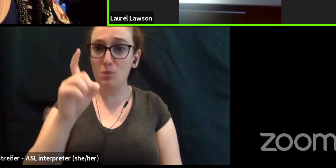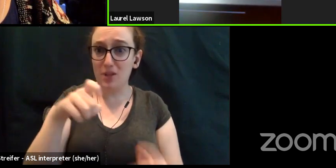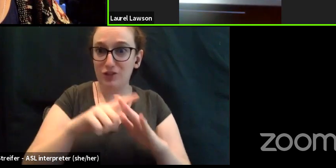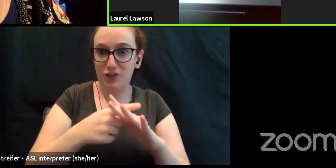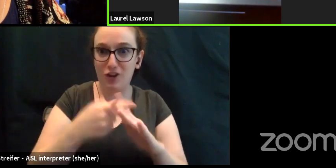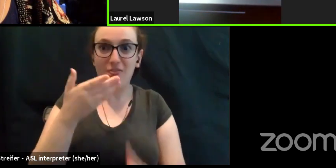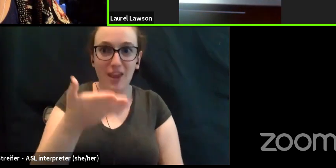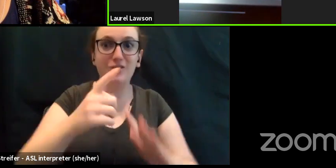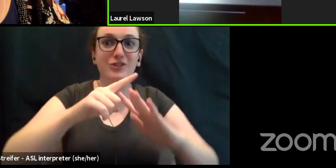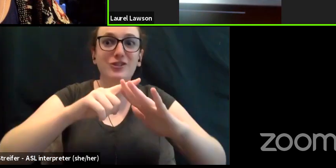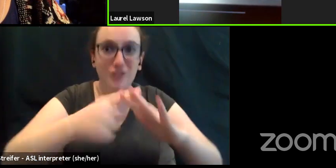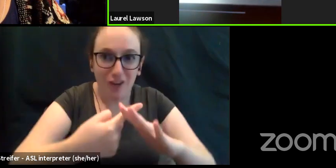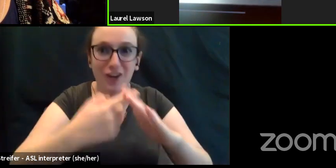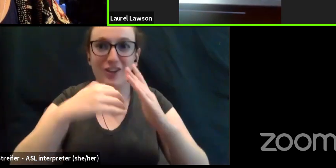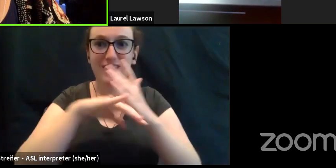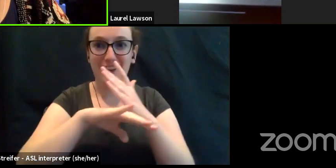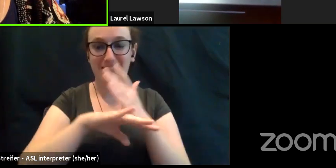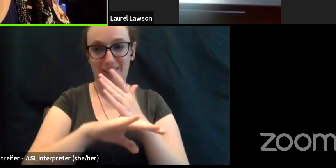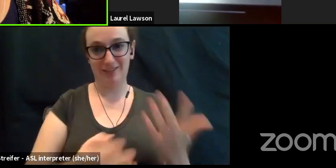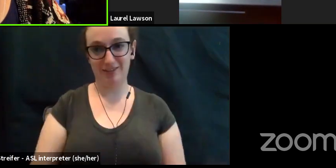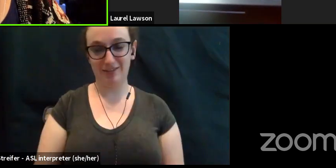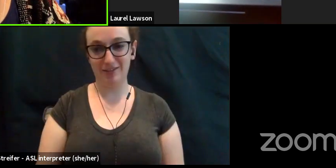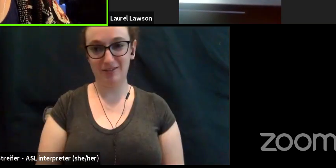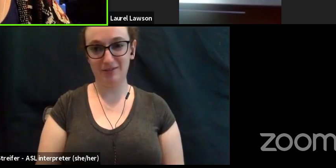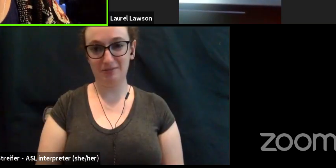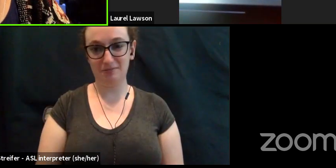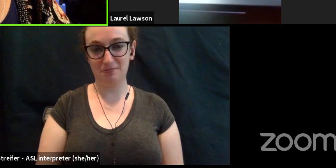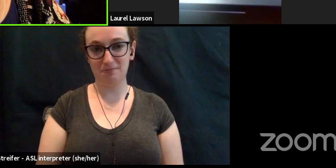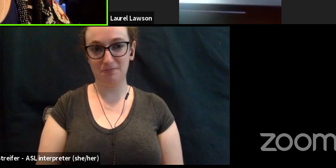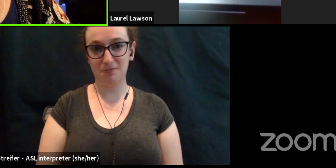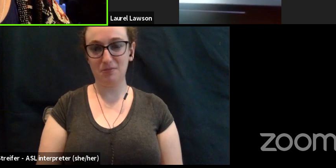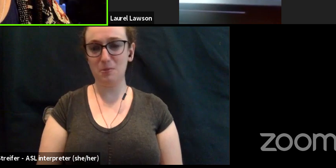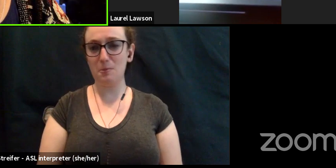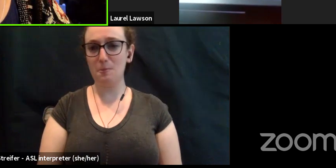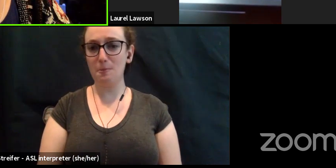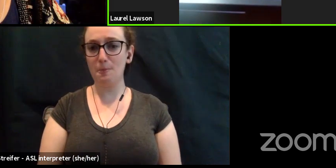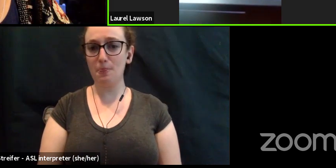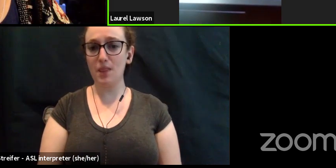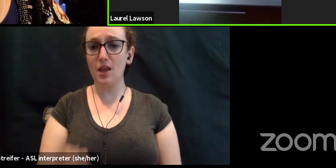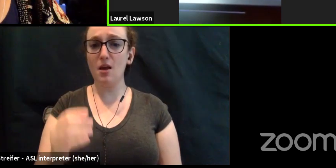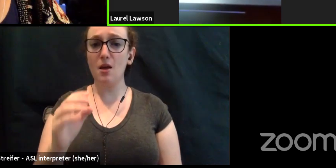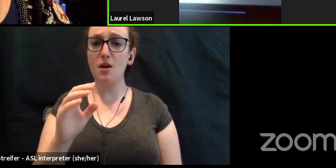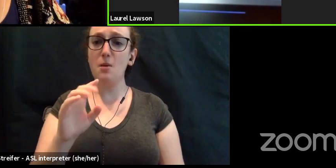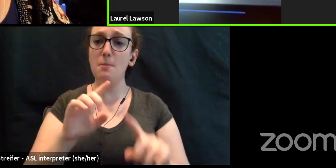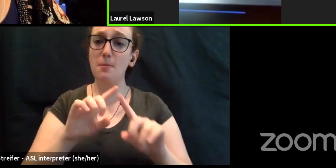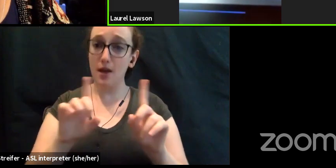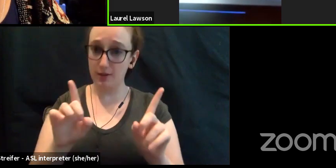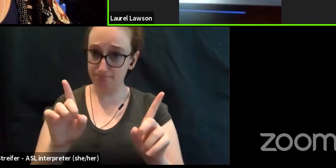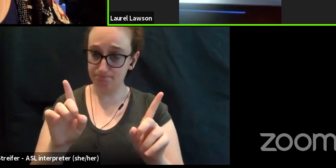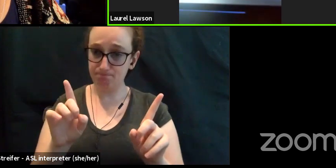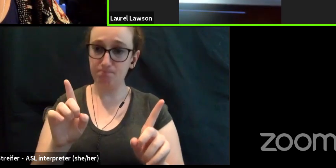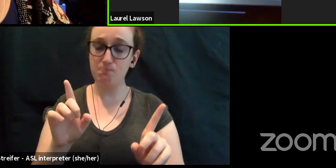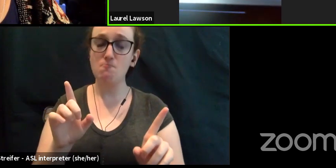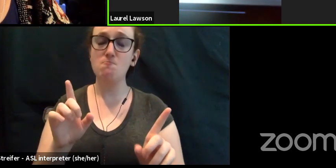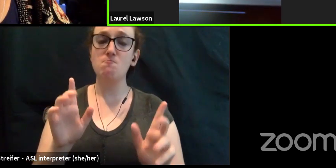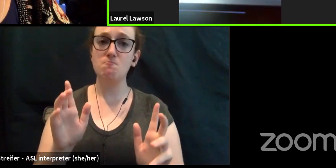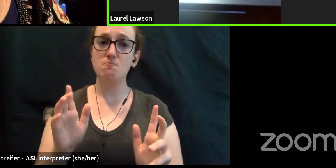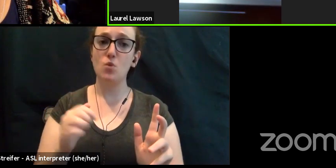there. That is the first mm-hmm. place. But we talk